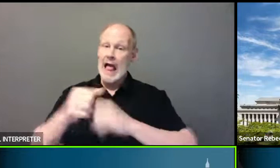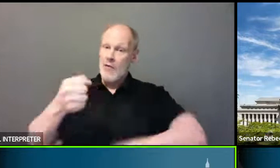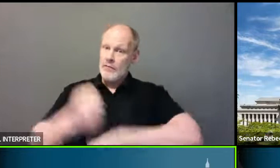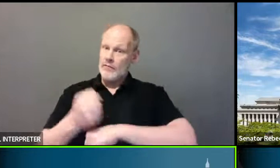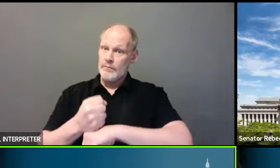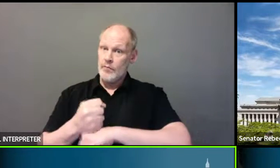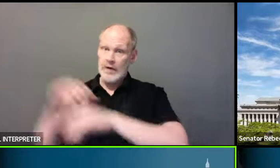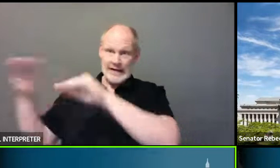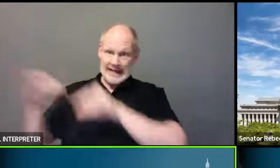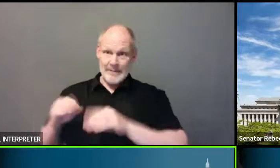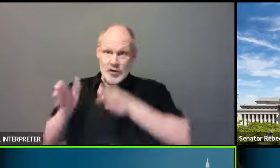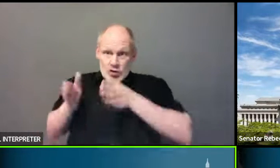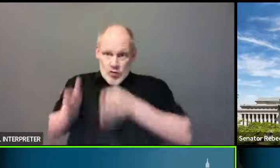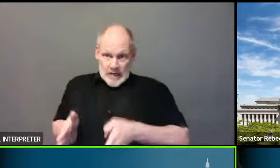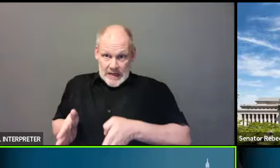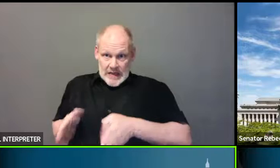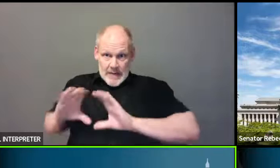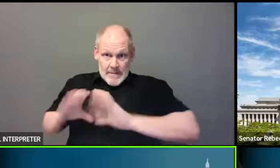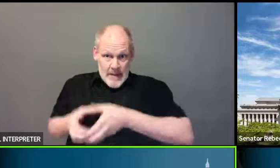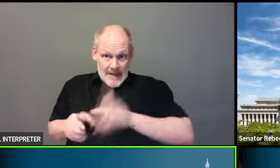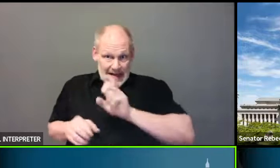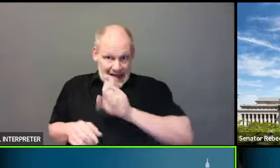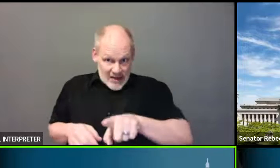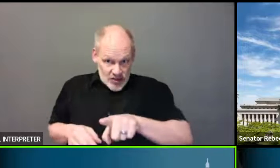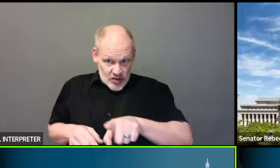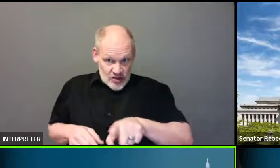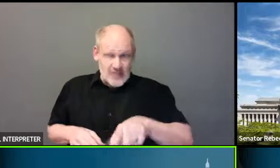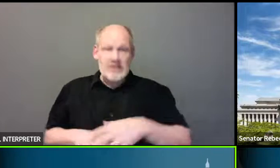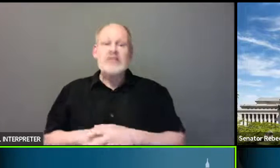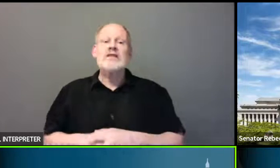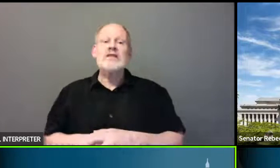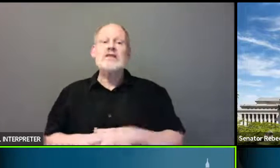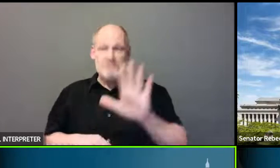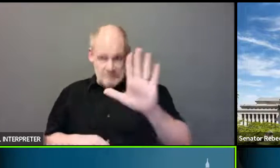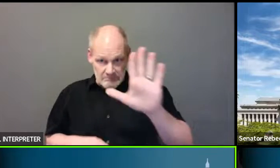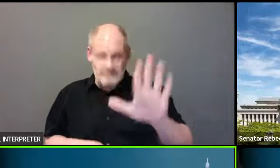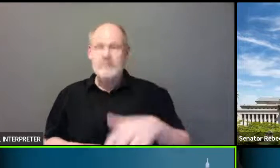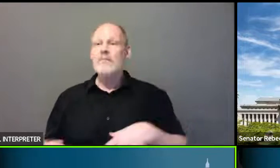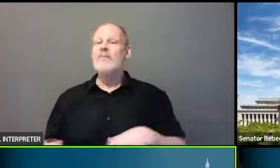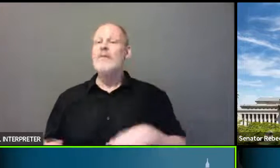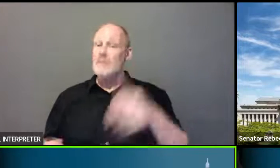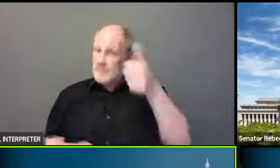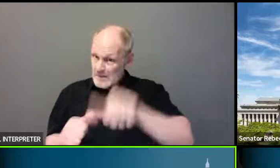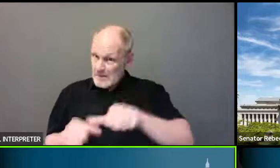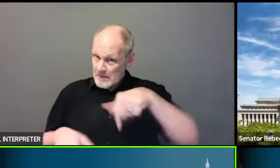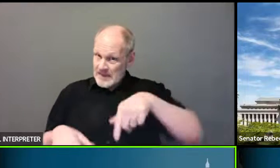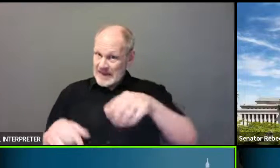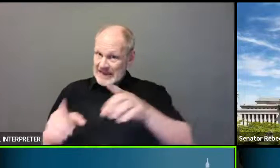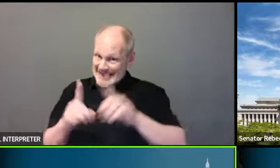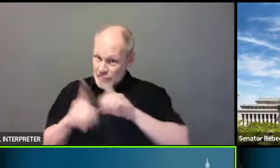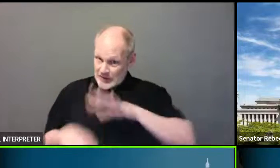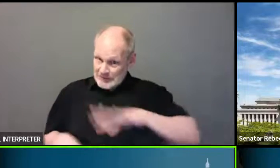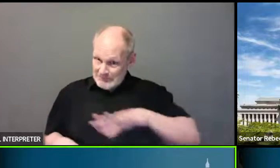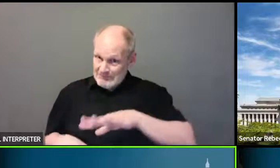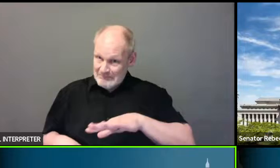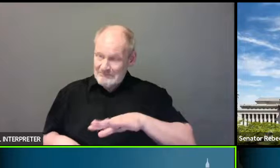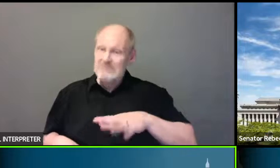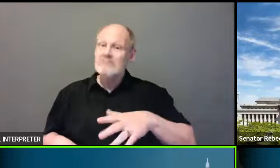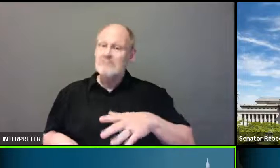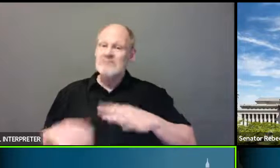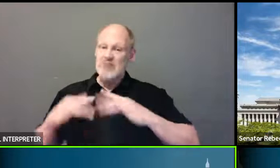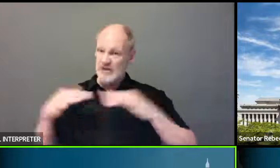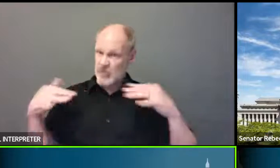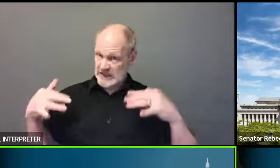the highest in the state, but we have it's because of our diversity. We have a very high population